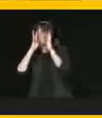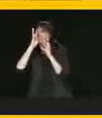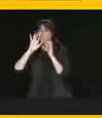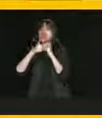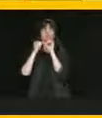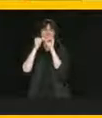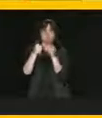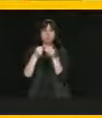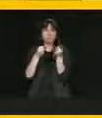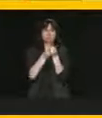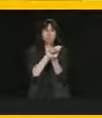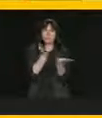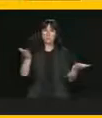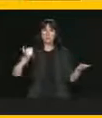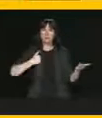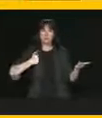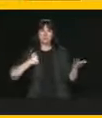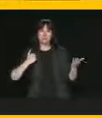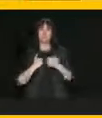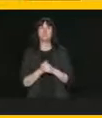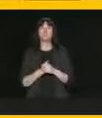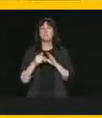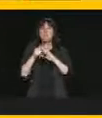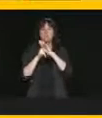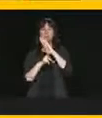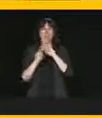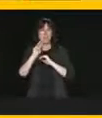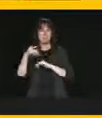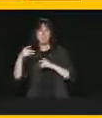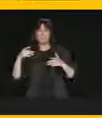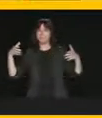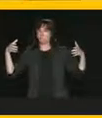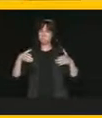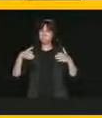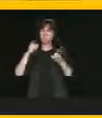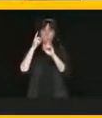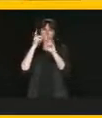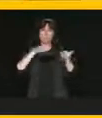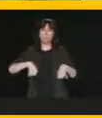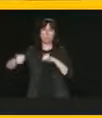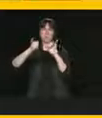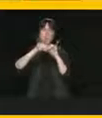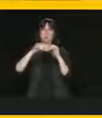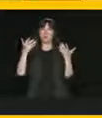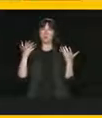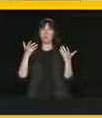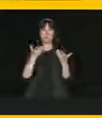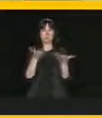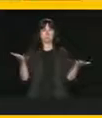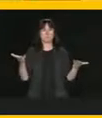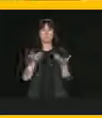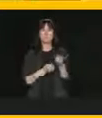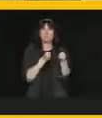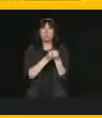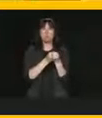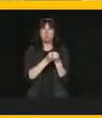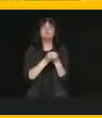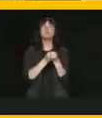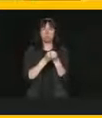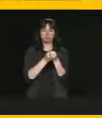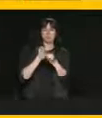serving people. Parliamentarians are working together with the same goal, supporting Canadians and keeping our country